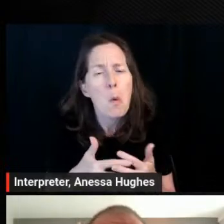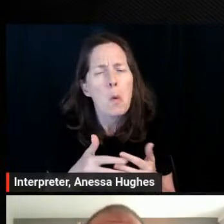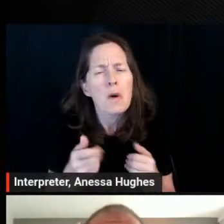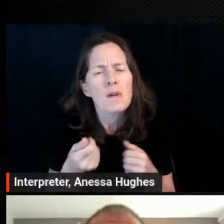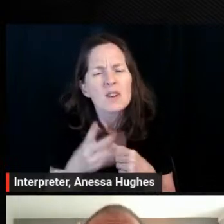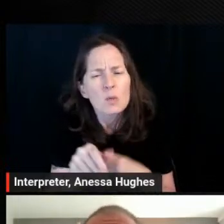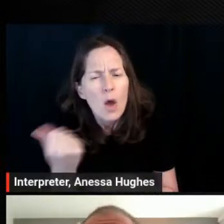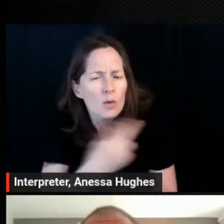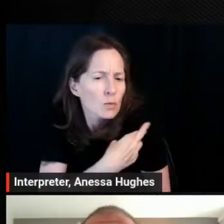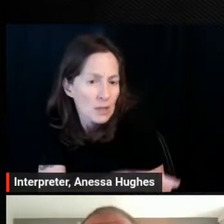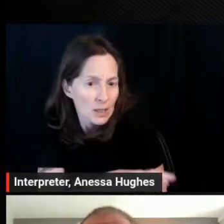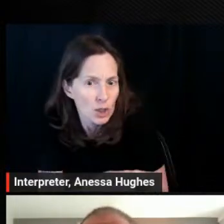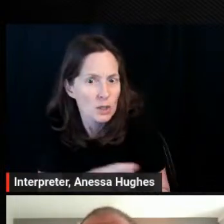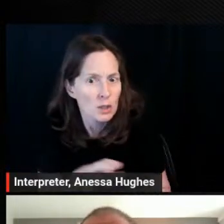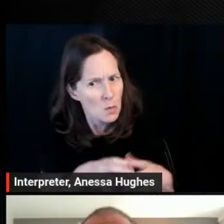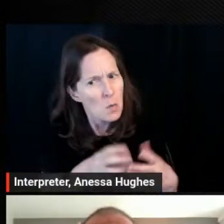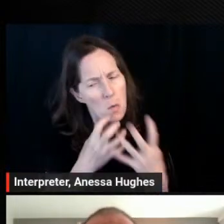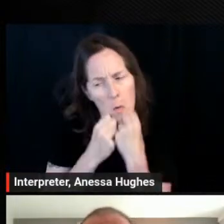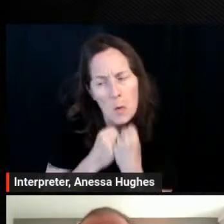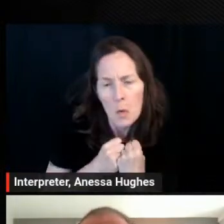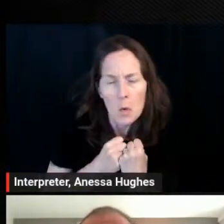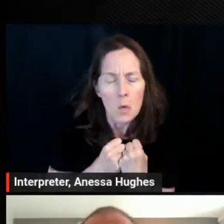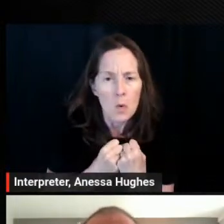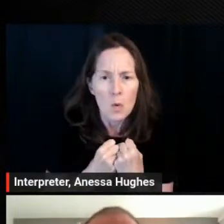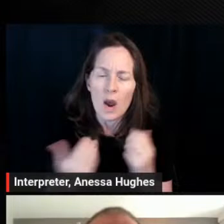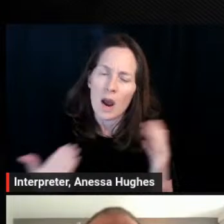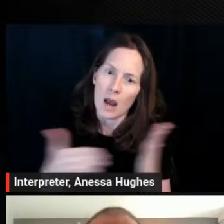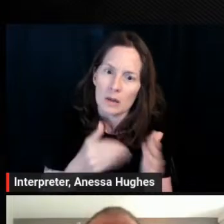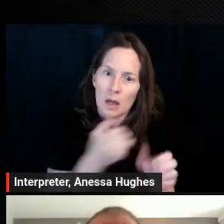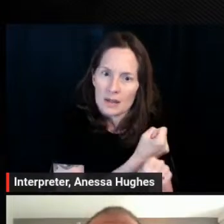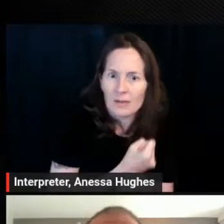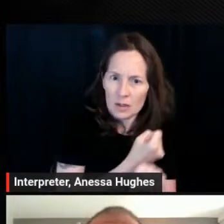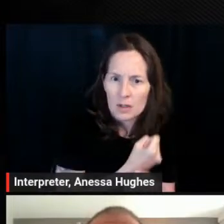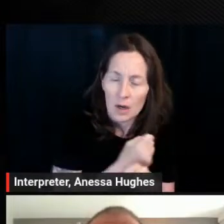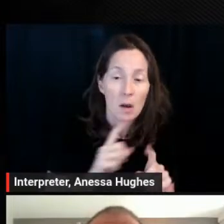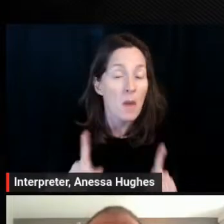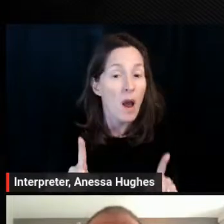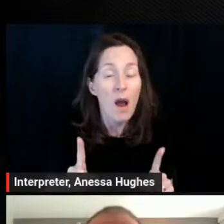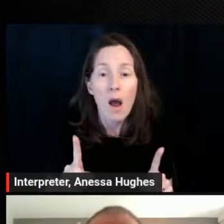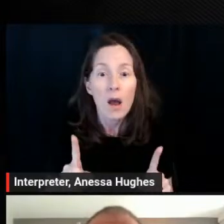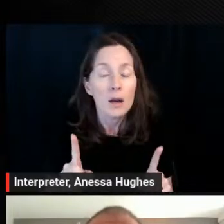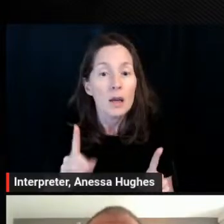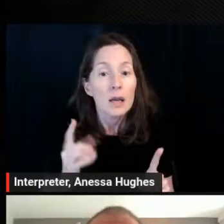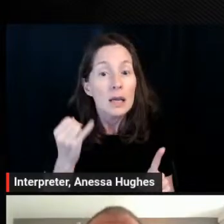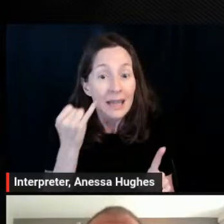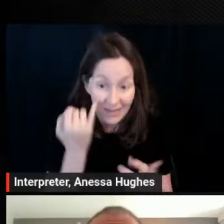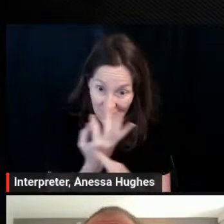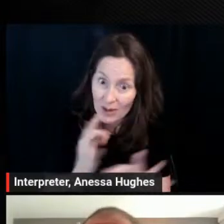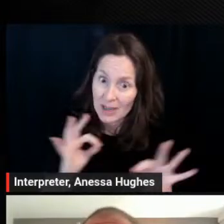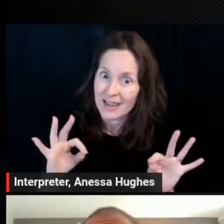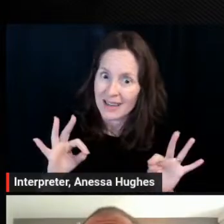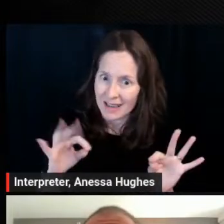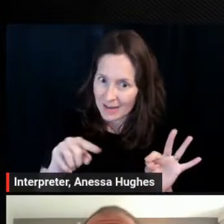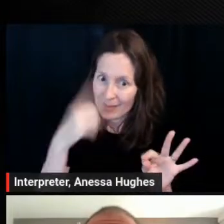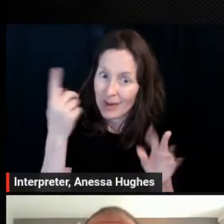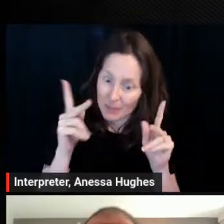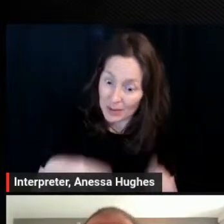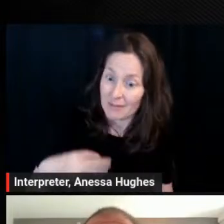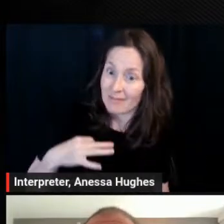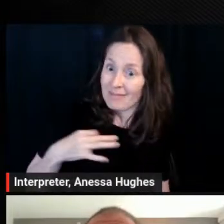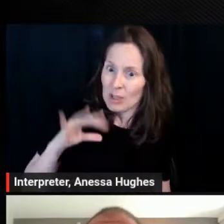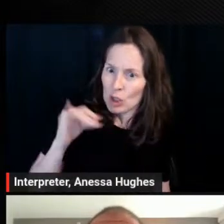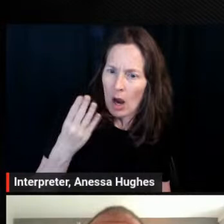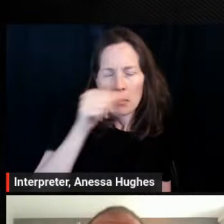What's more, white employers openly discriminated against African-American job applicants, while city